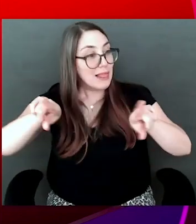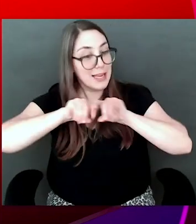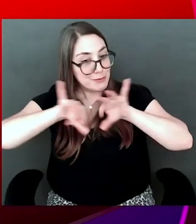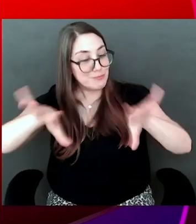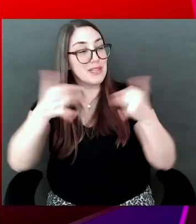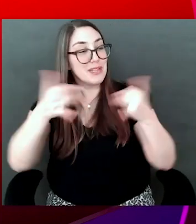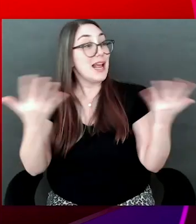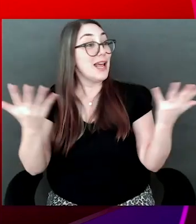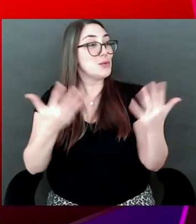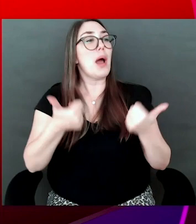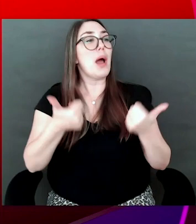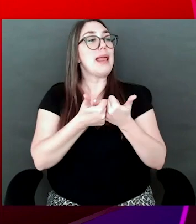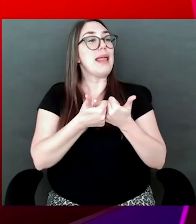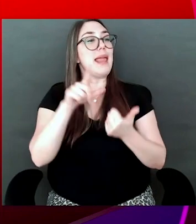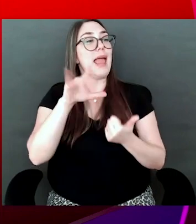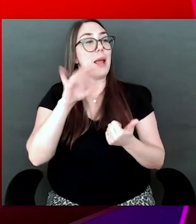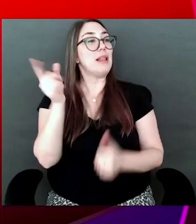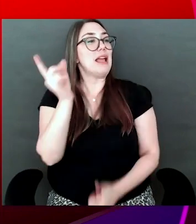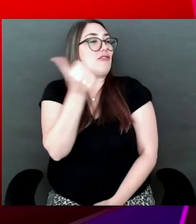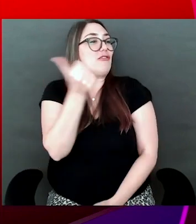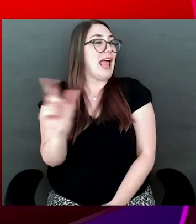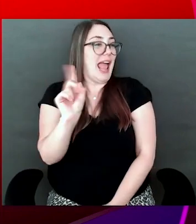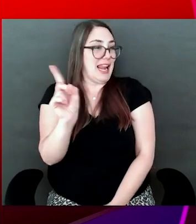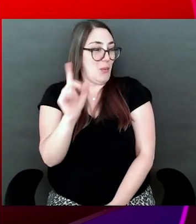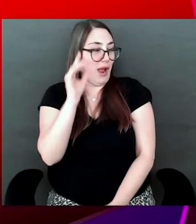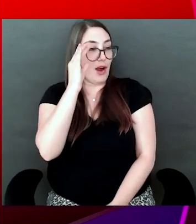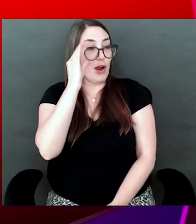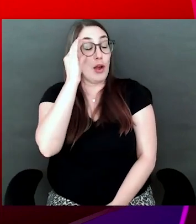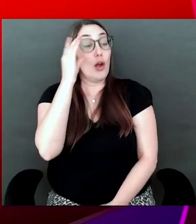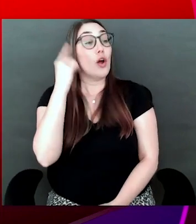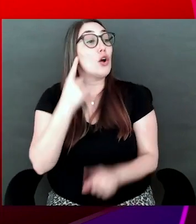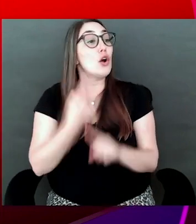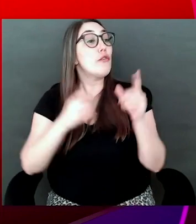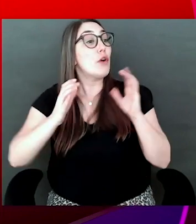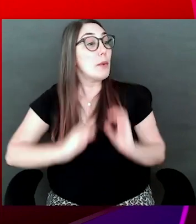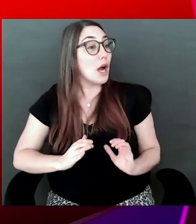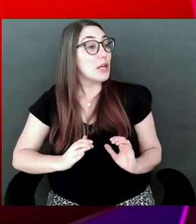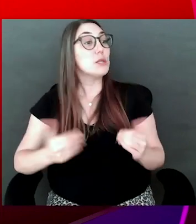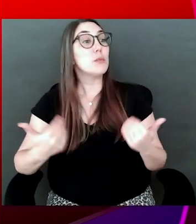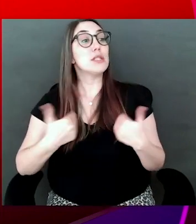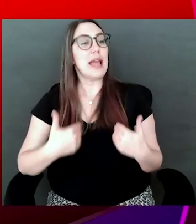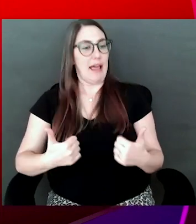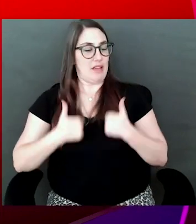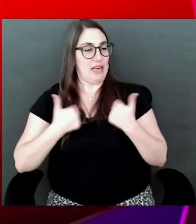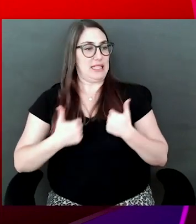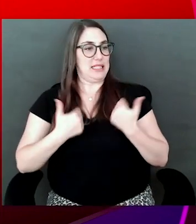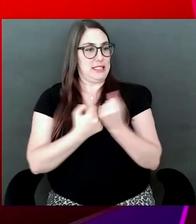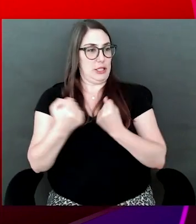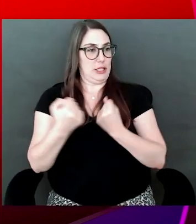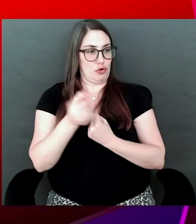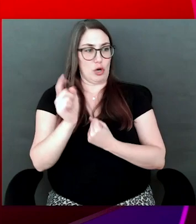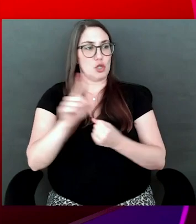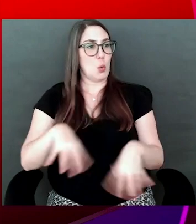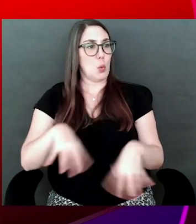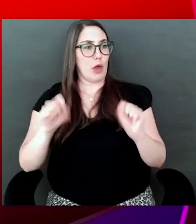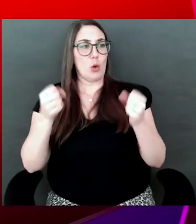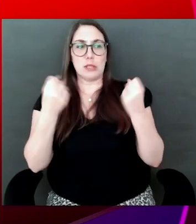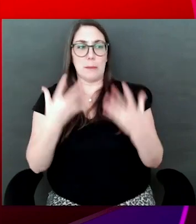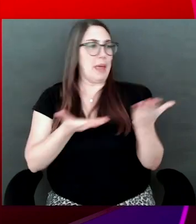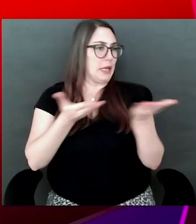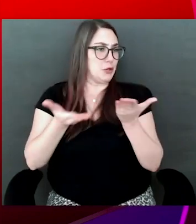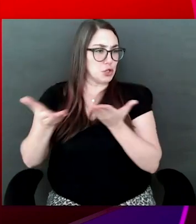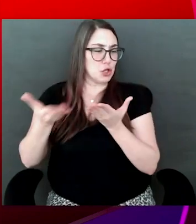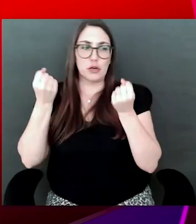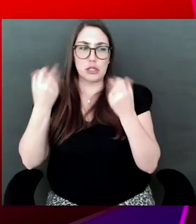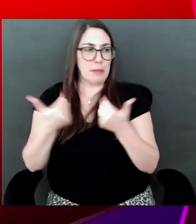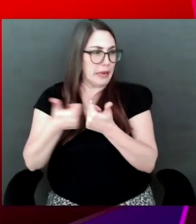So basically what we heard from customers was that they have existing infrastructure where they are hosting maybe game servers for some other games, and